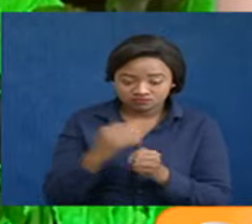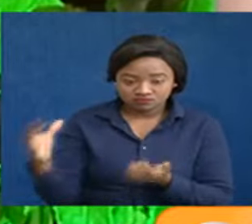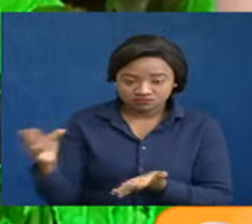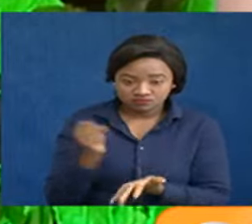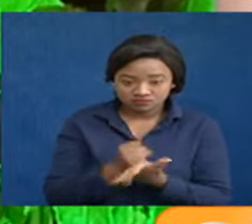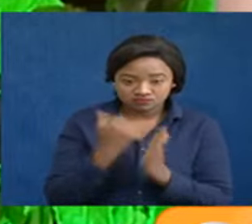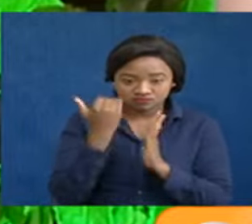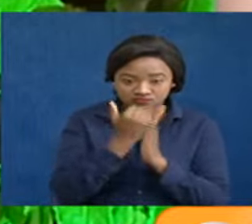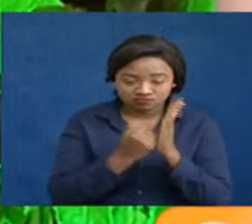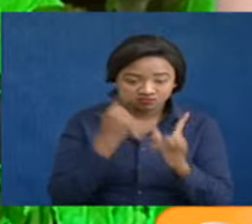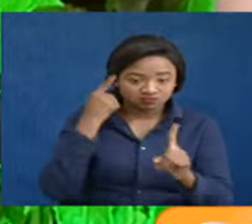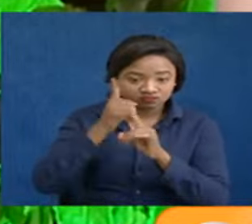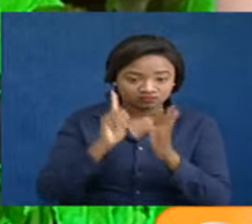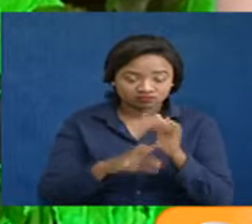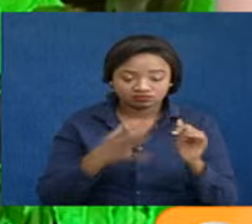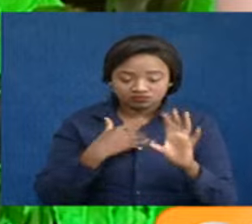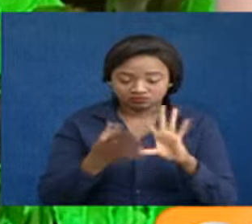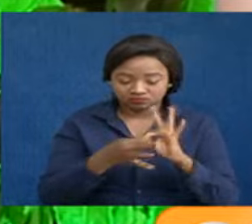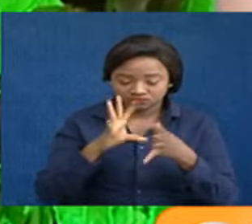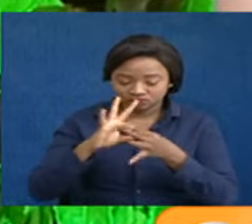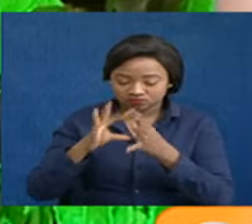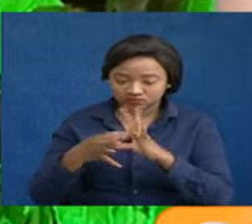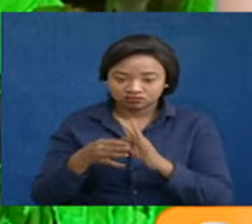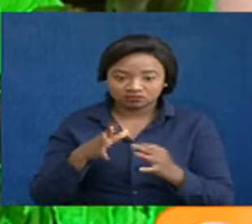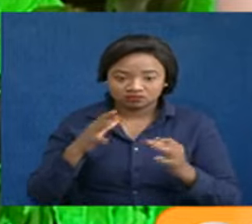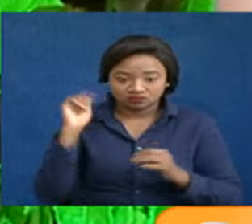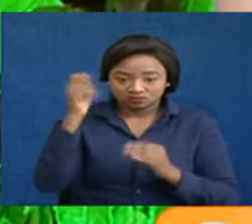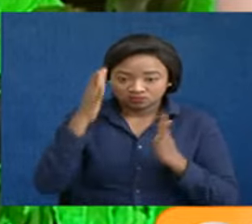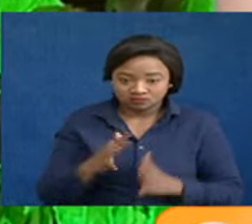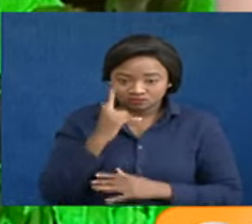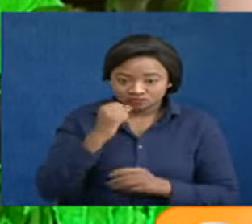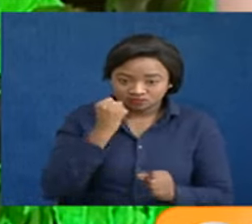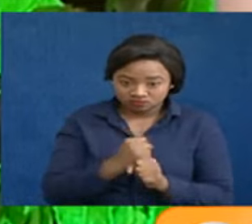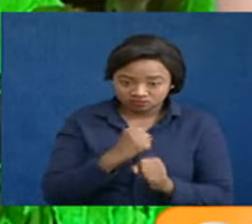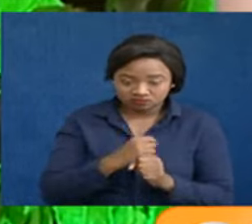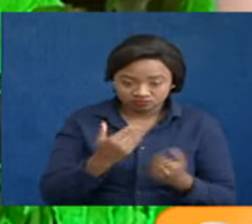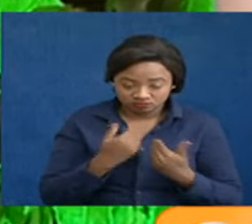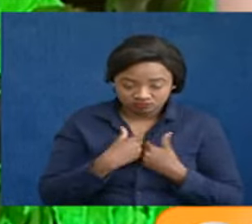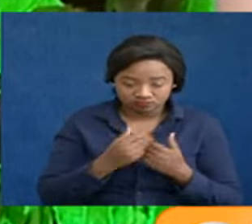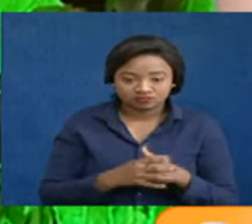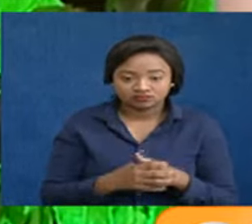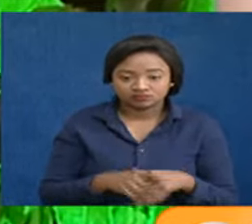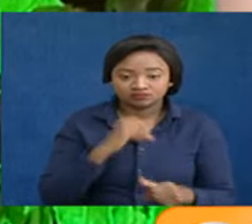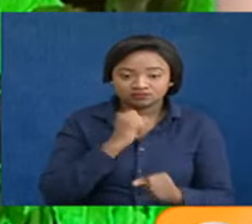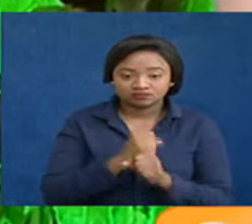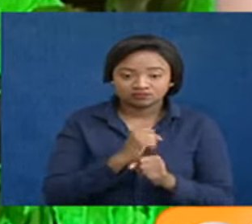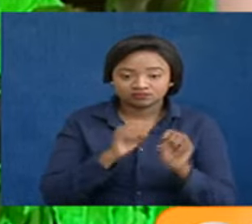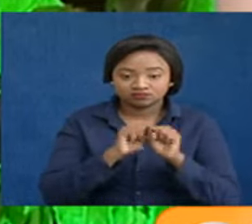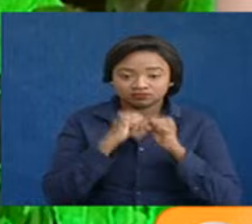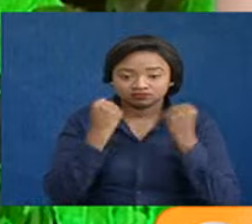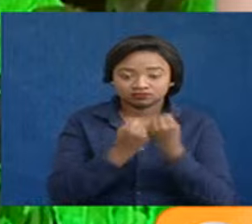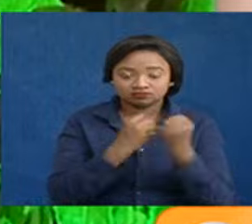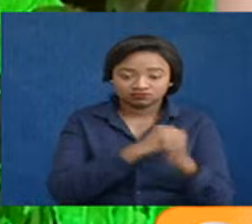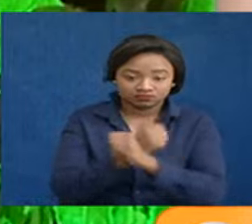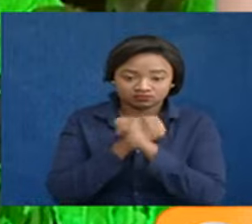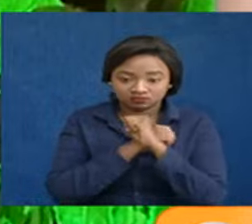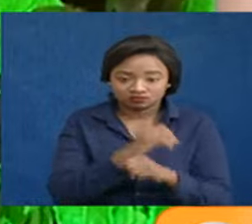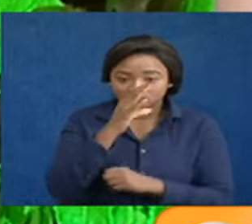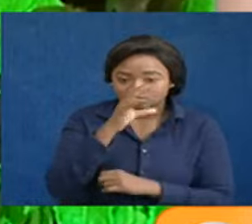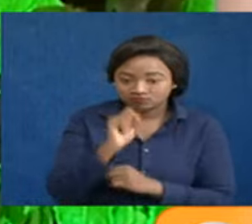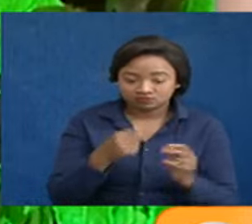at connecting skilled and semi-skilled Kenyans with overseas employment opportunities. Labour and Social Protection Cabinet Secretary Dr.